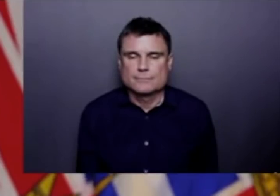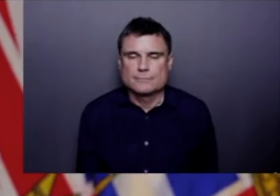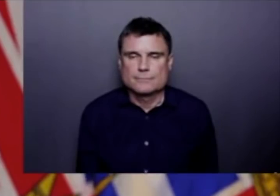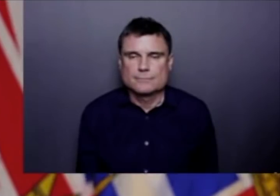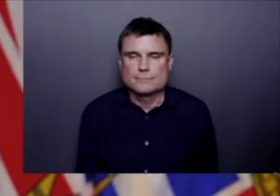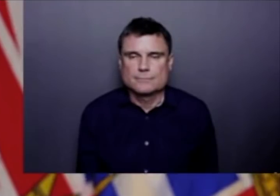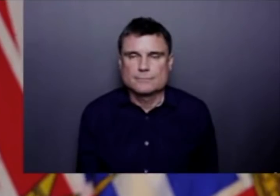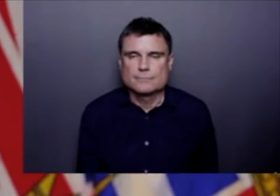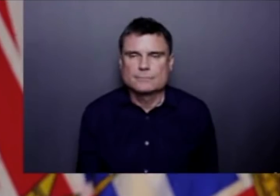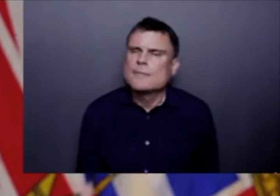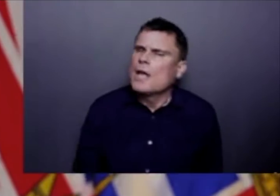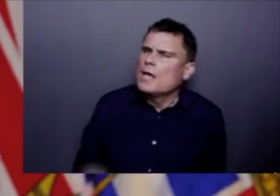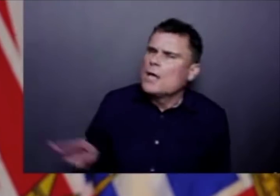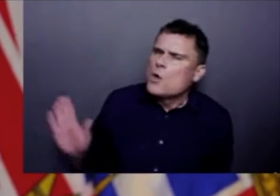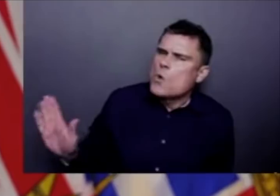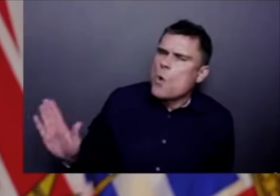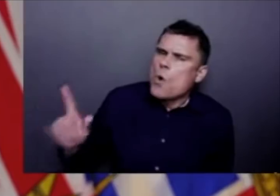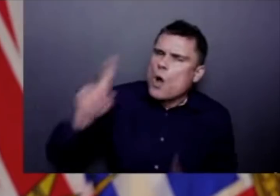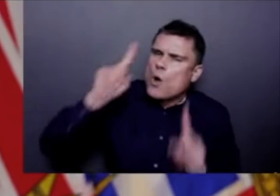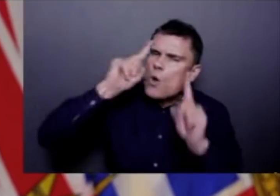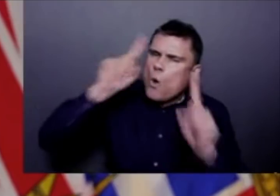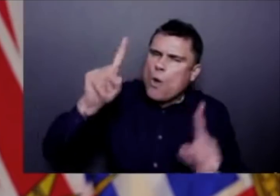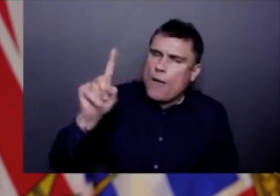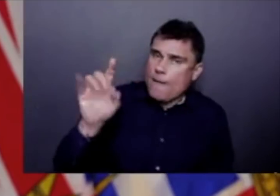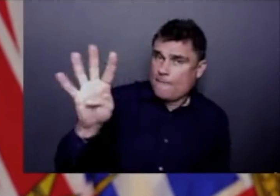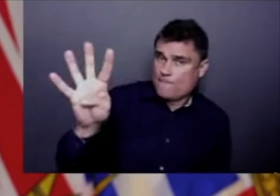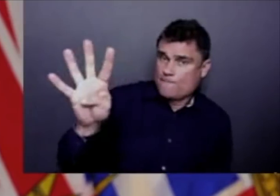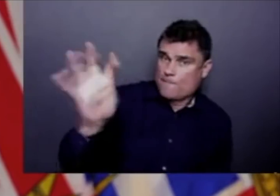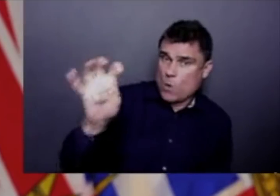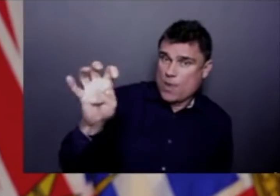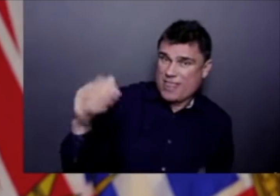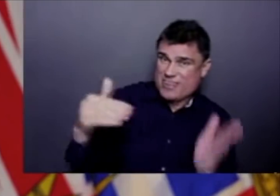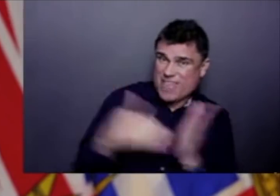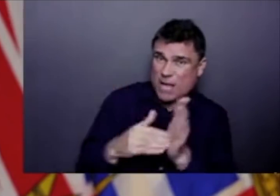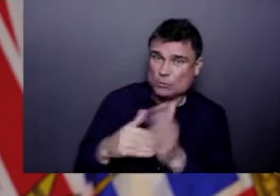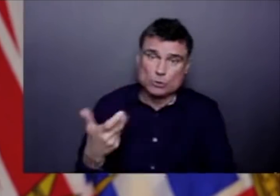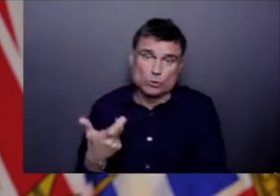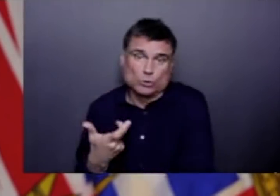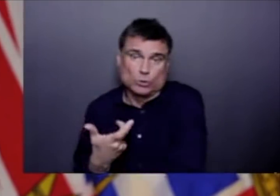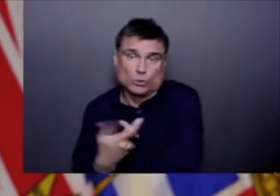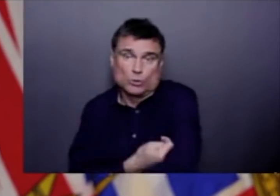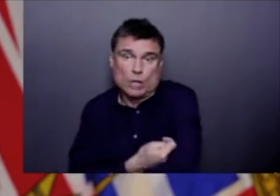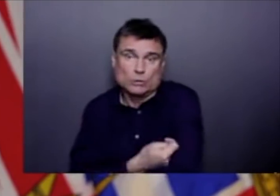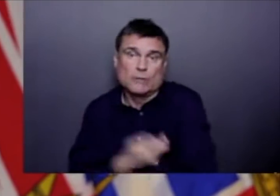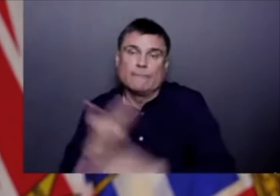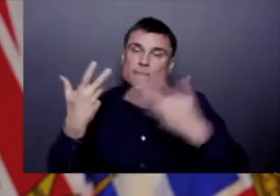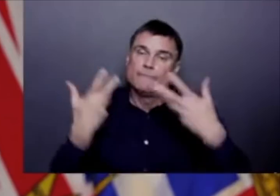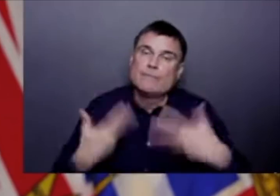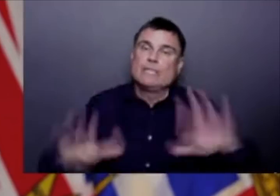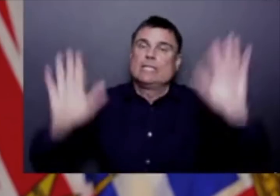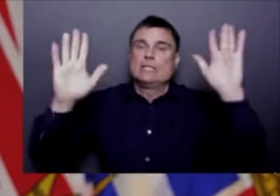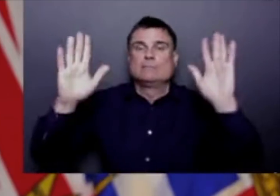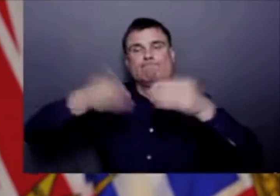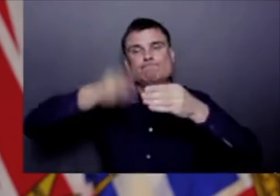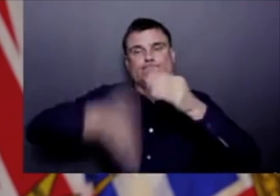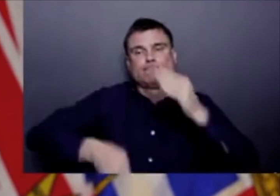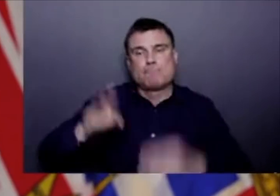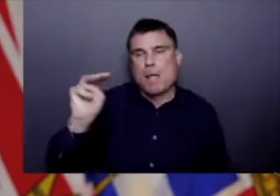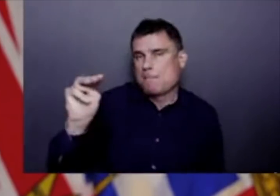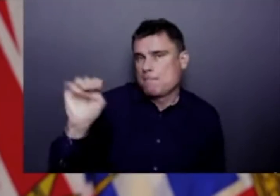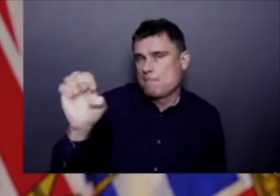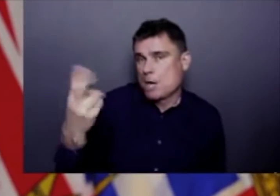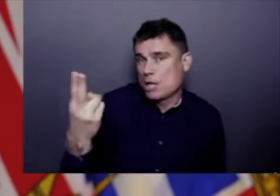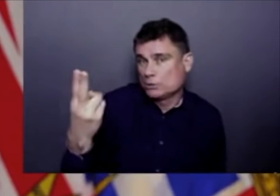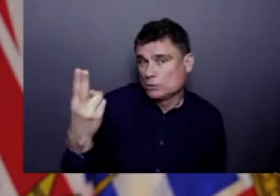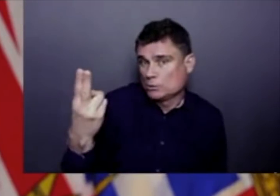31st, we, by my calculations, we need to be immunizing approximately 4,300 people a day and twice that number to give them 2